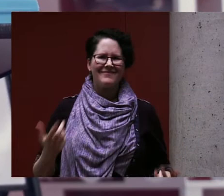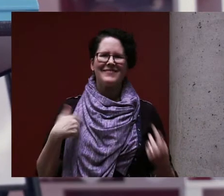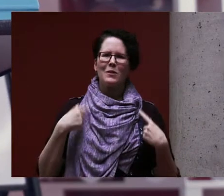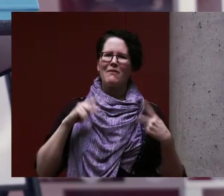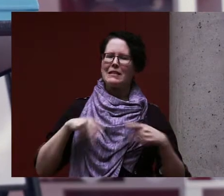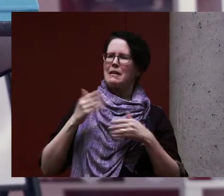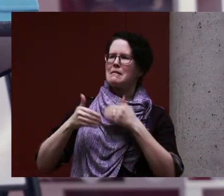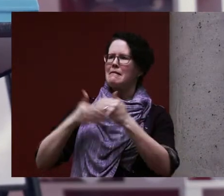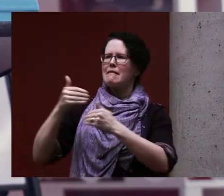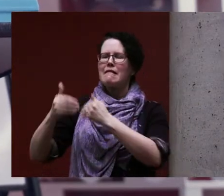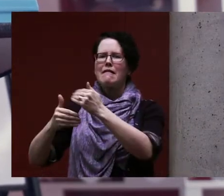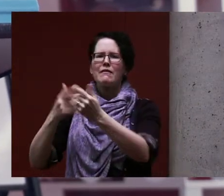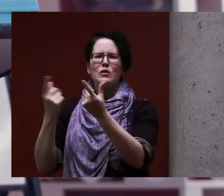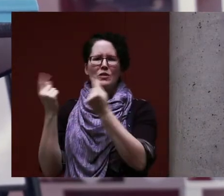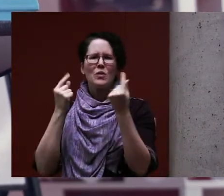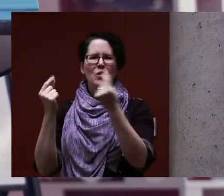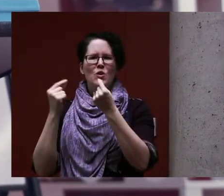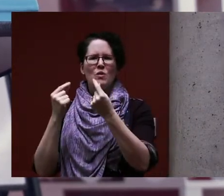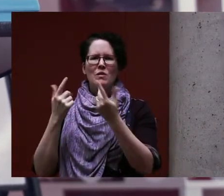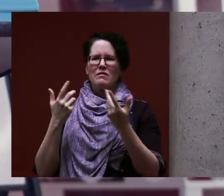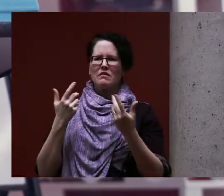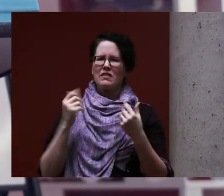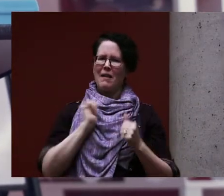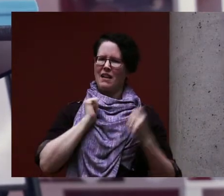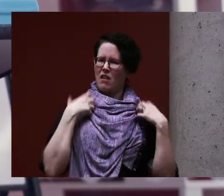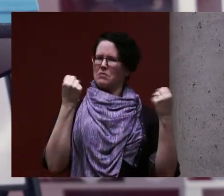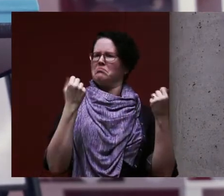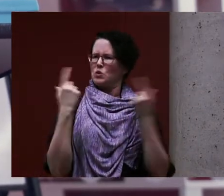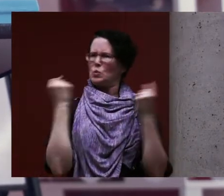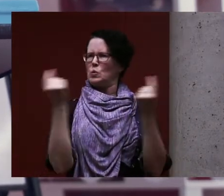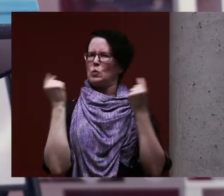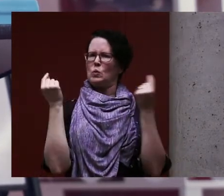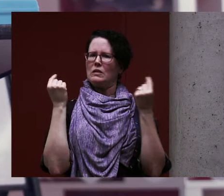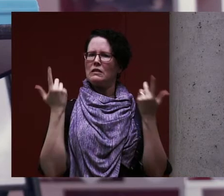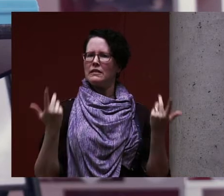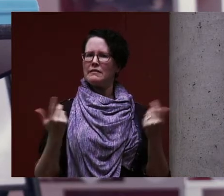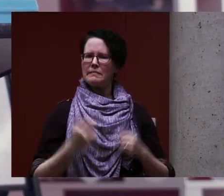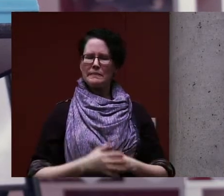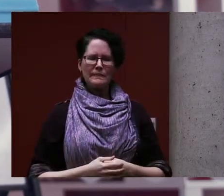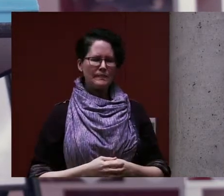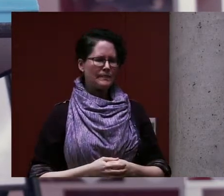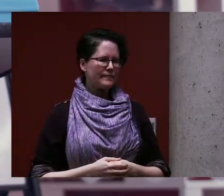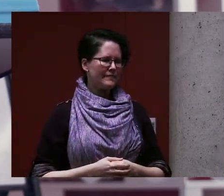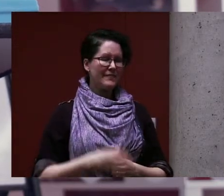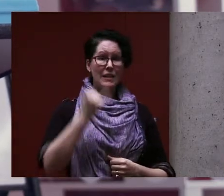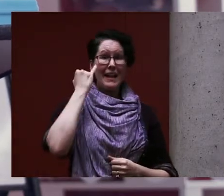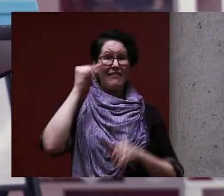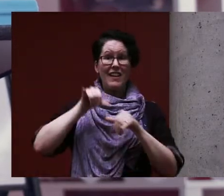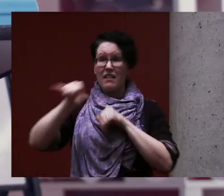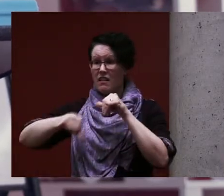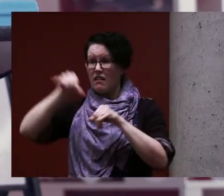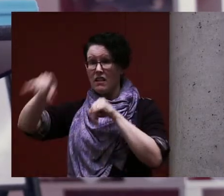to go out and do things for my own mental health. But as Joanne said, if you're stuck there,